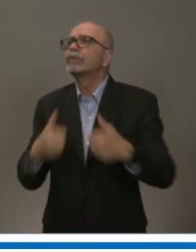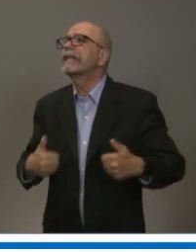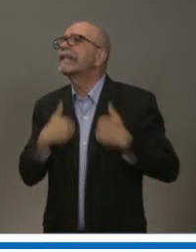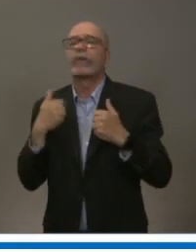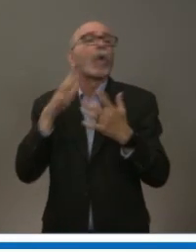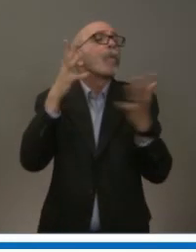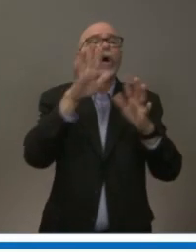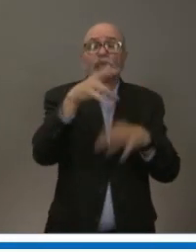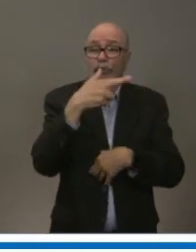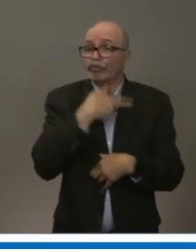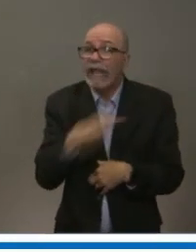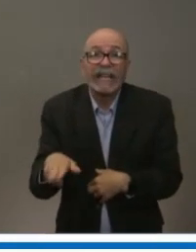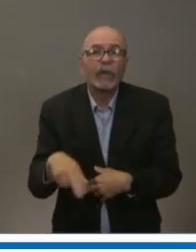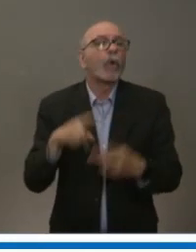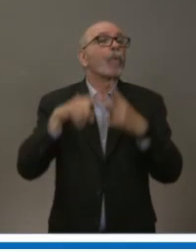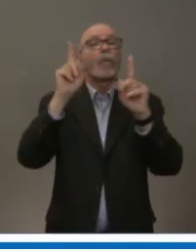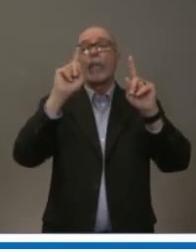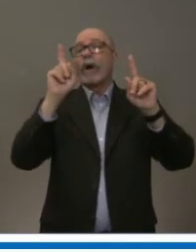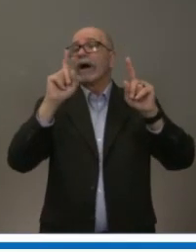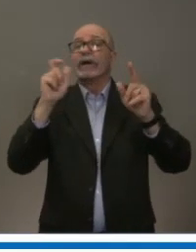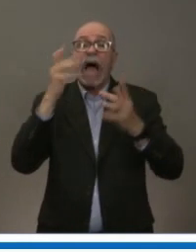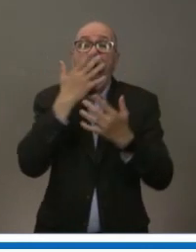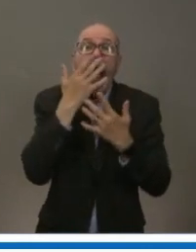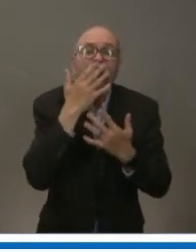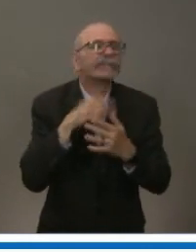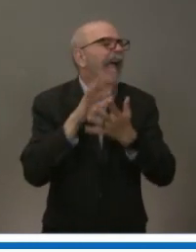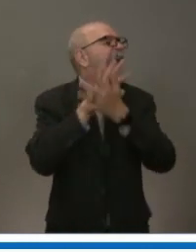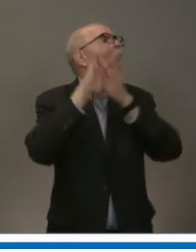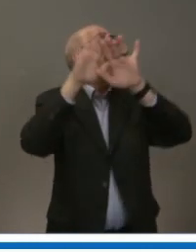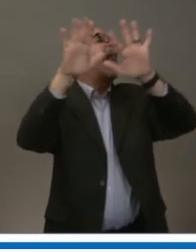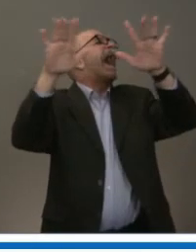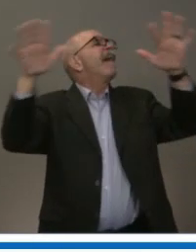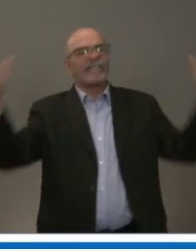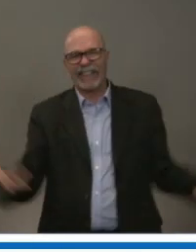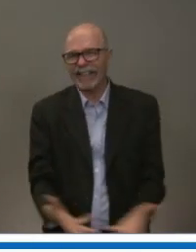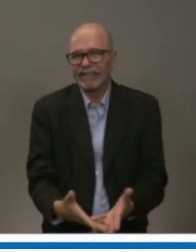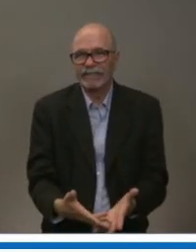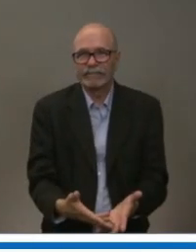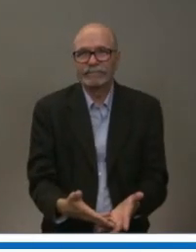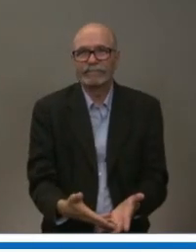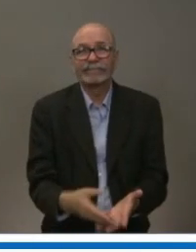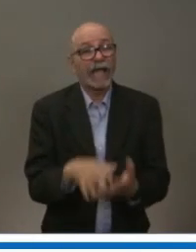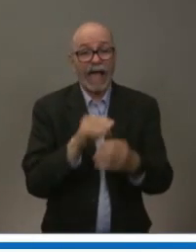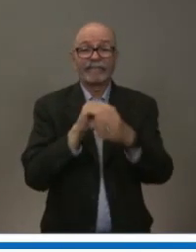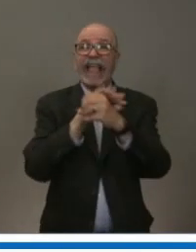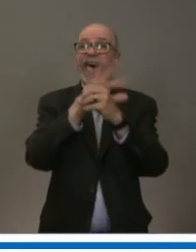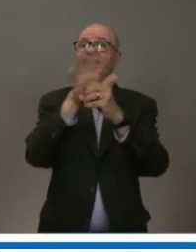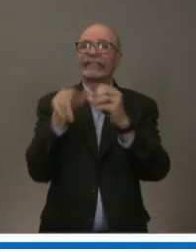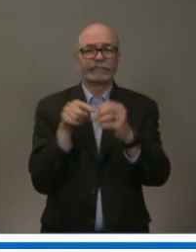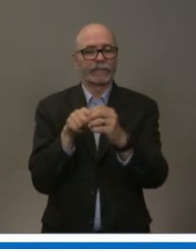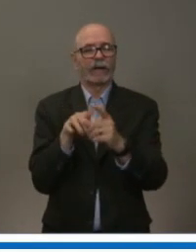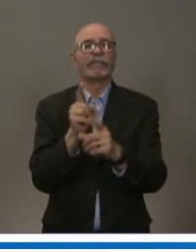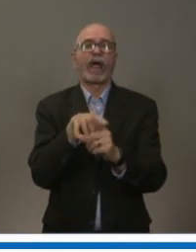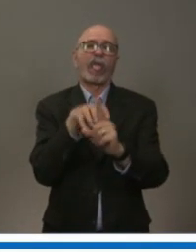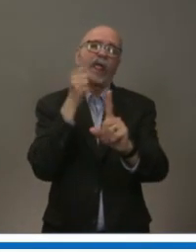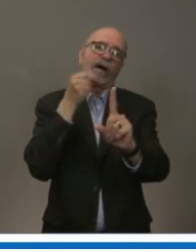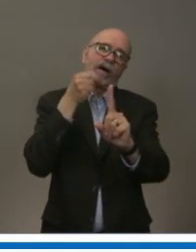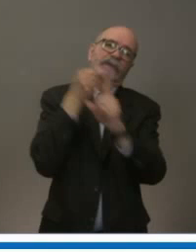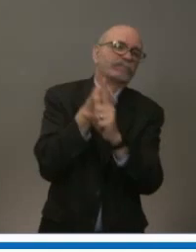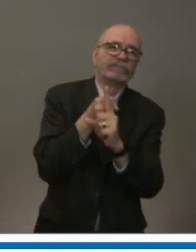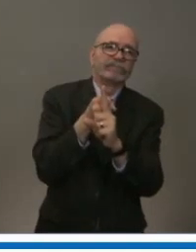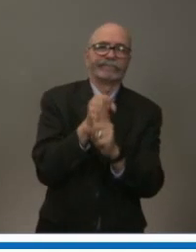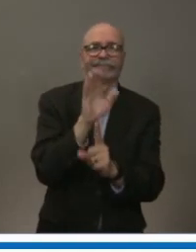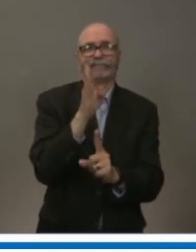follow public health protocols. The virus does not discriminate, and if you do not follow the rules, it will follow